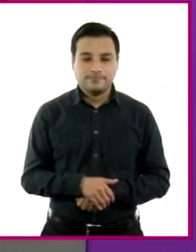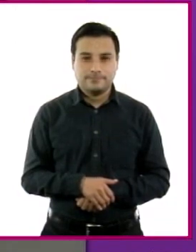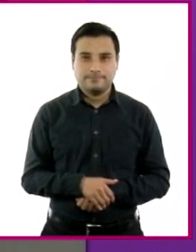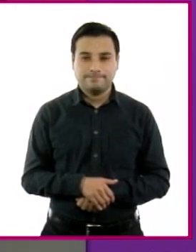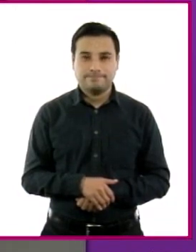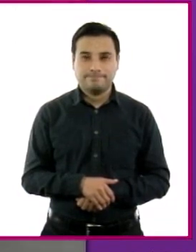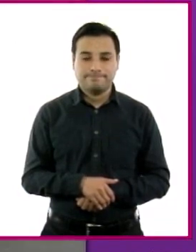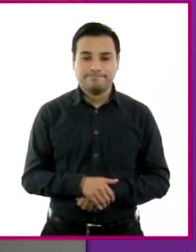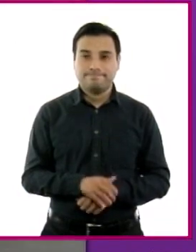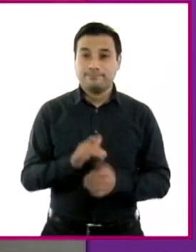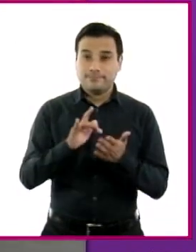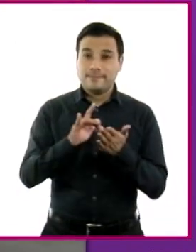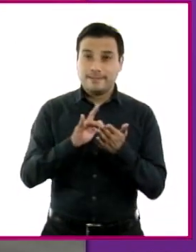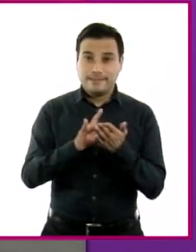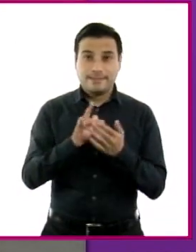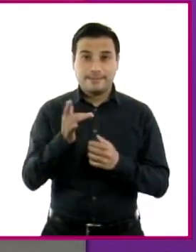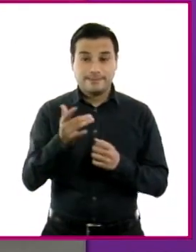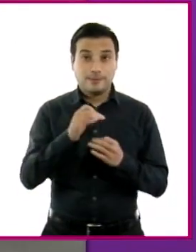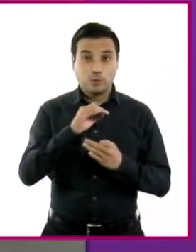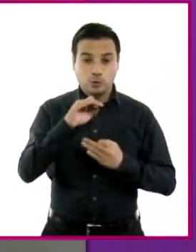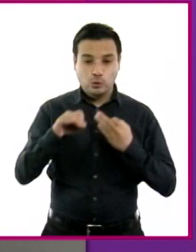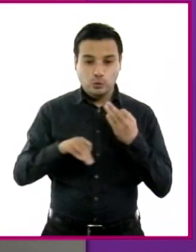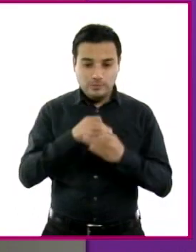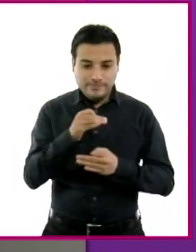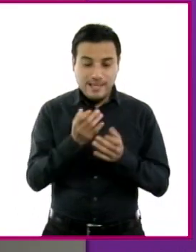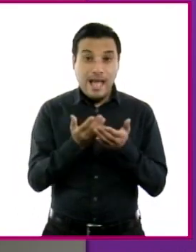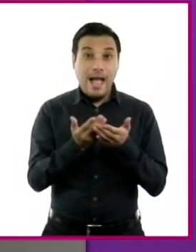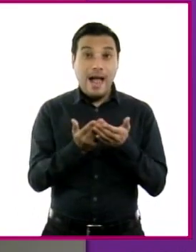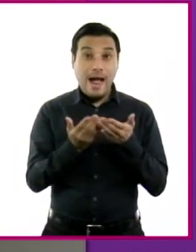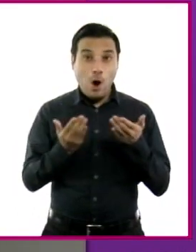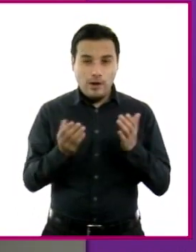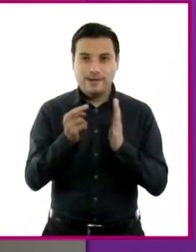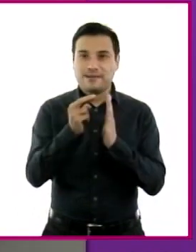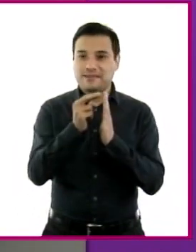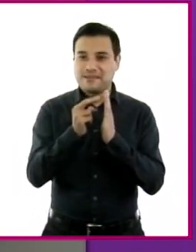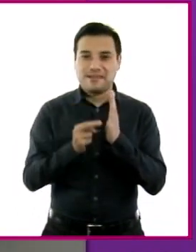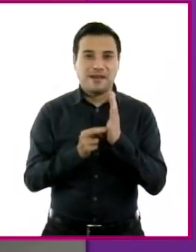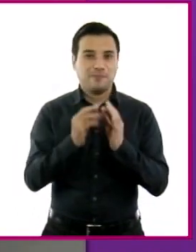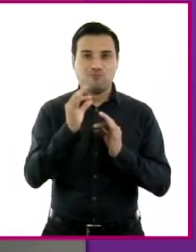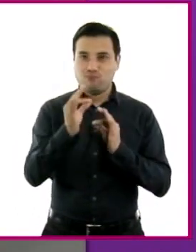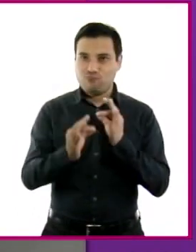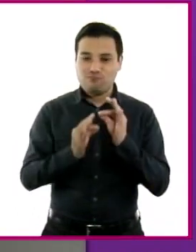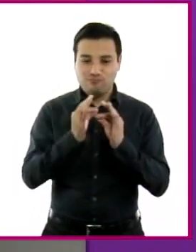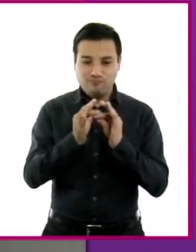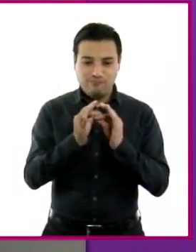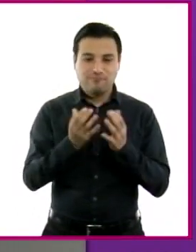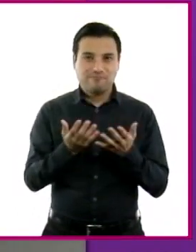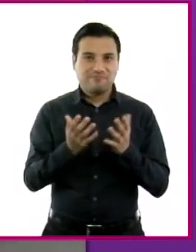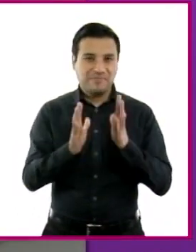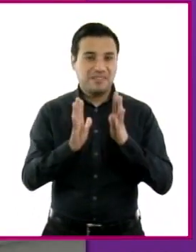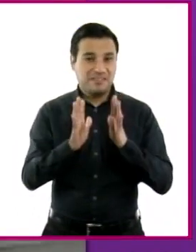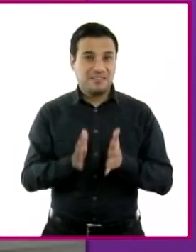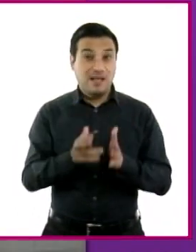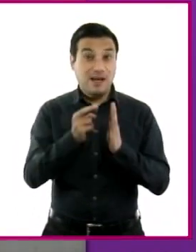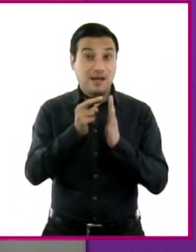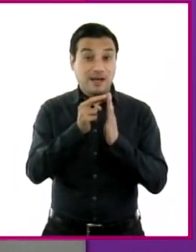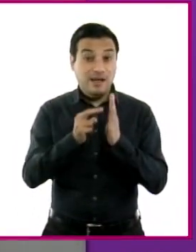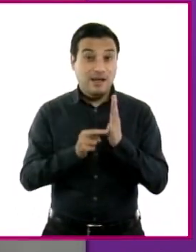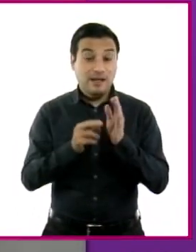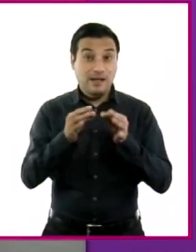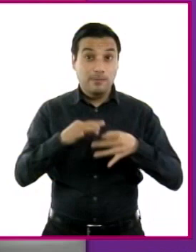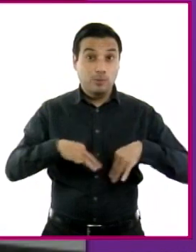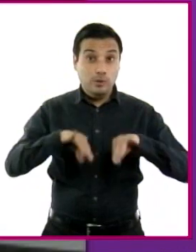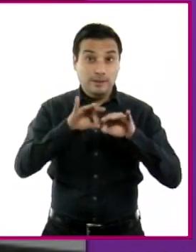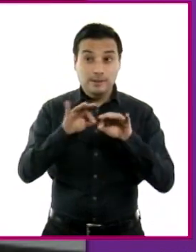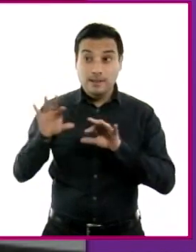thanks to all of you, we have finished voting the rules, and we have selected the most useful